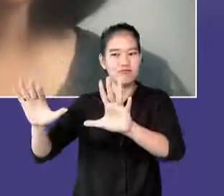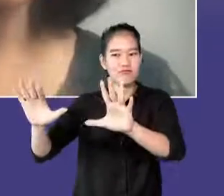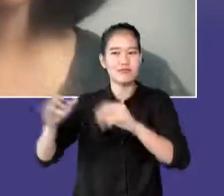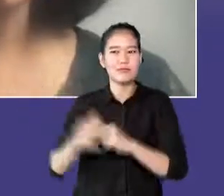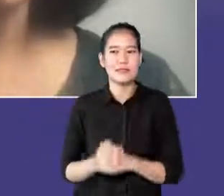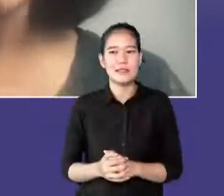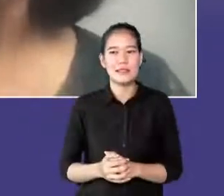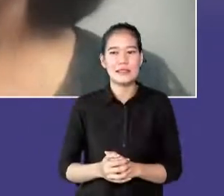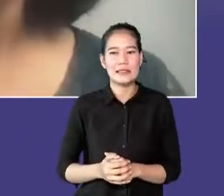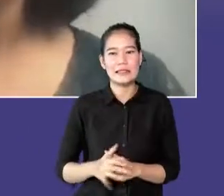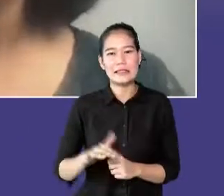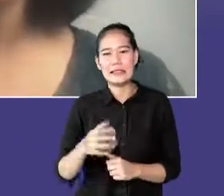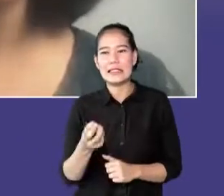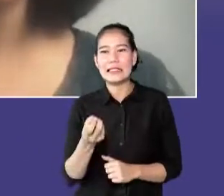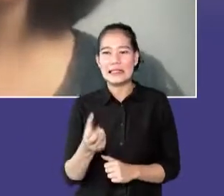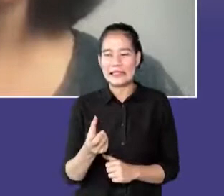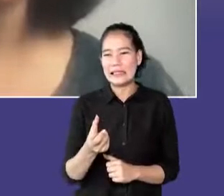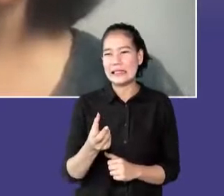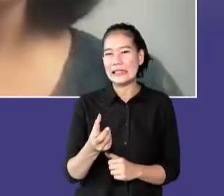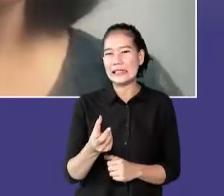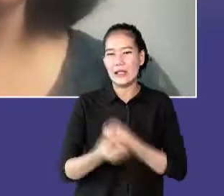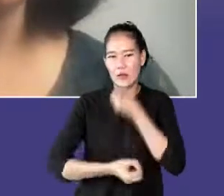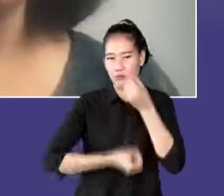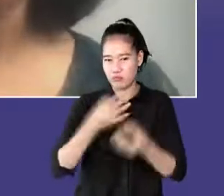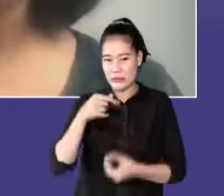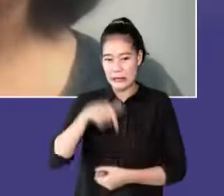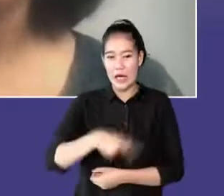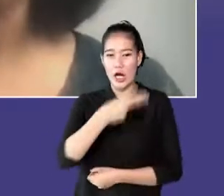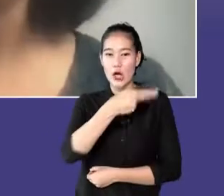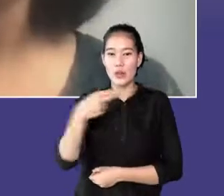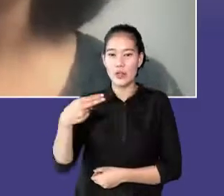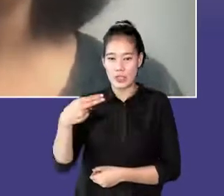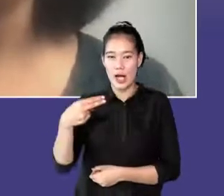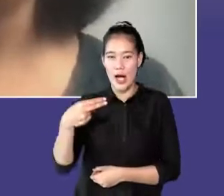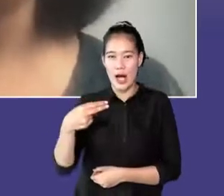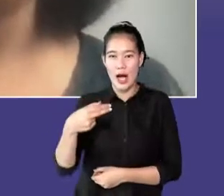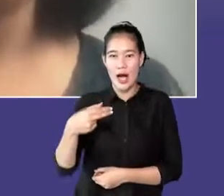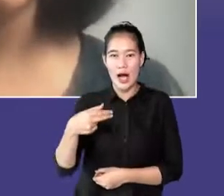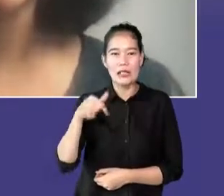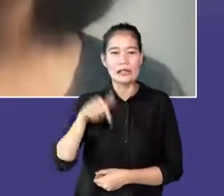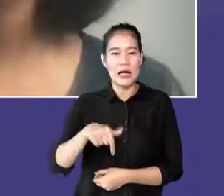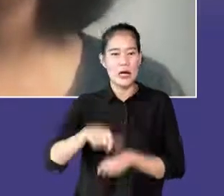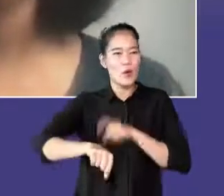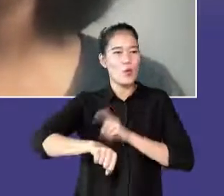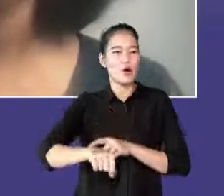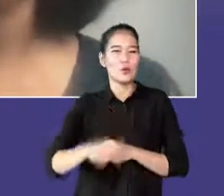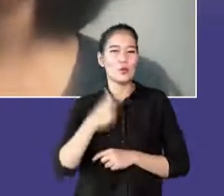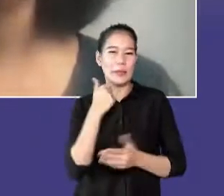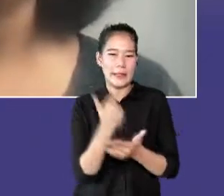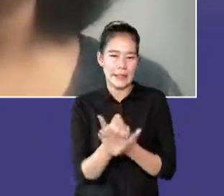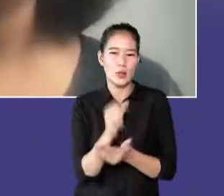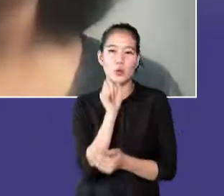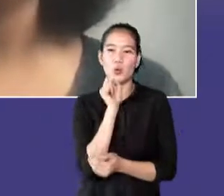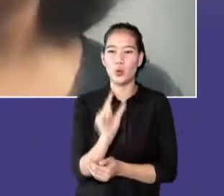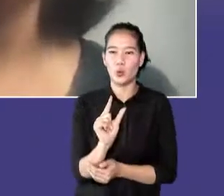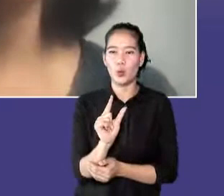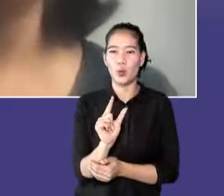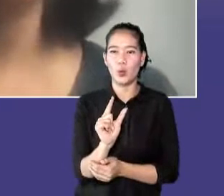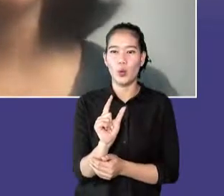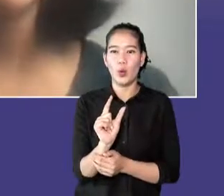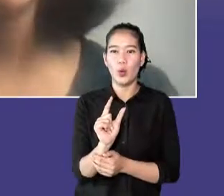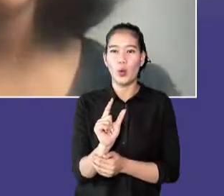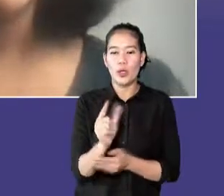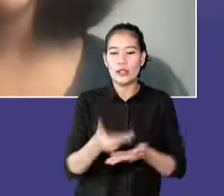A little bit of highlight. Indonesia is currently under very important time for the